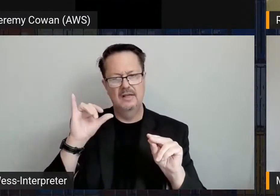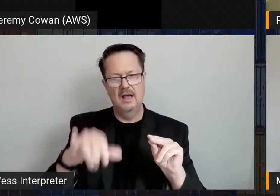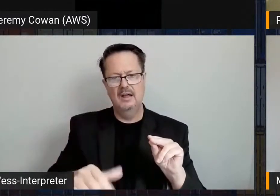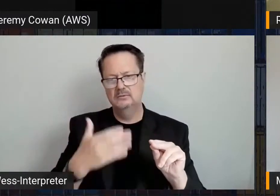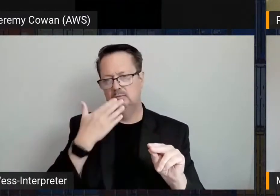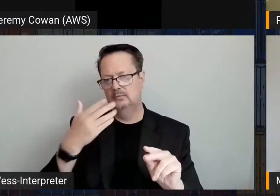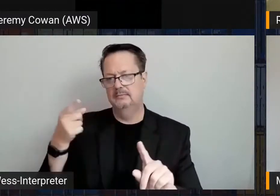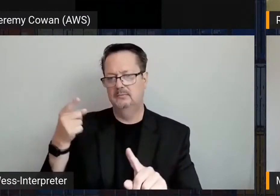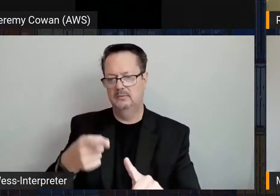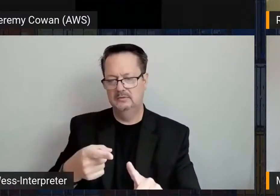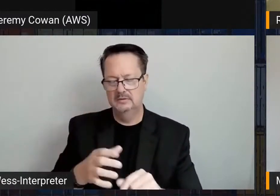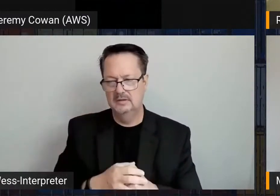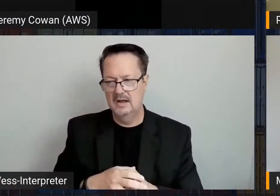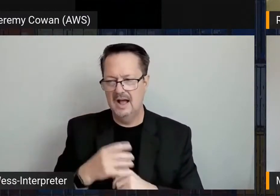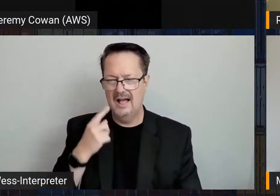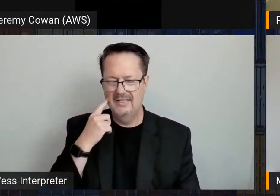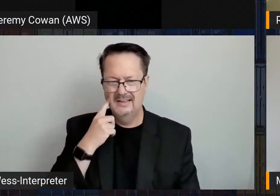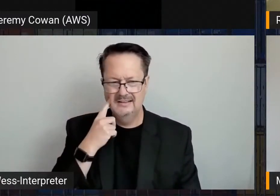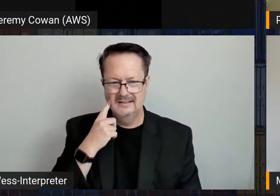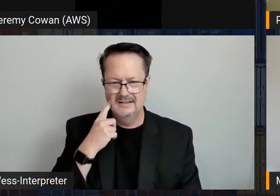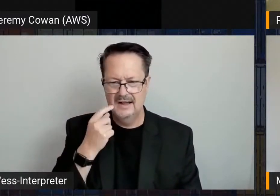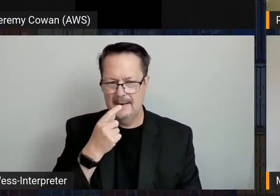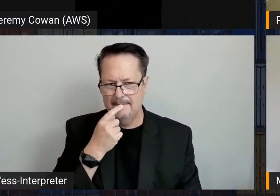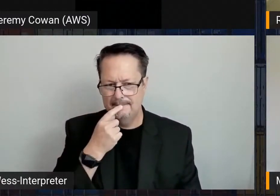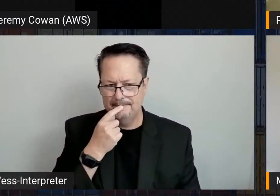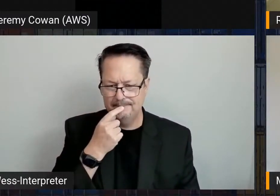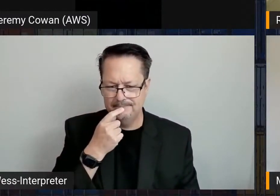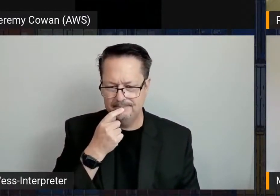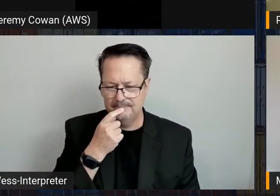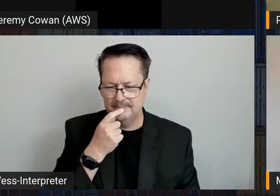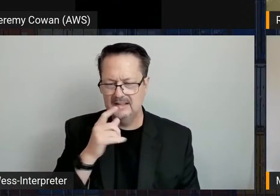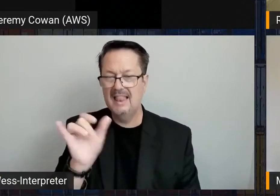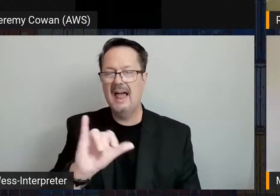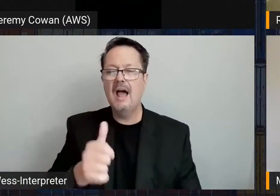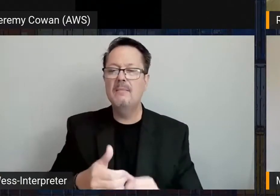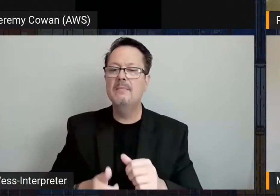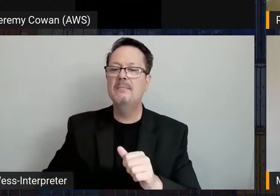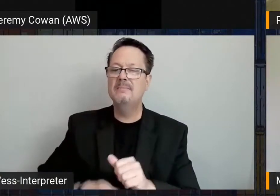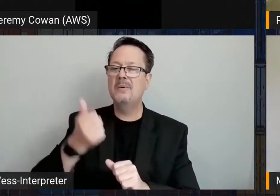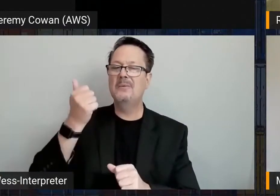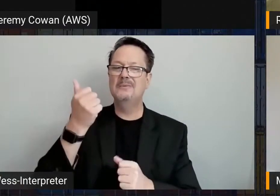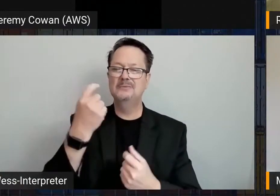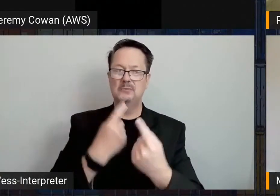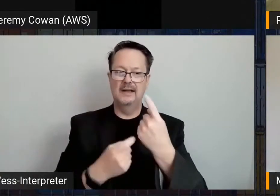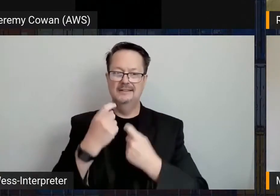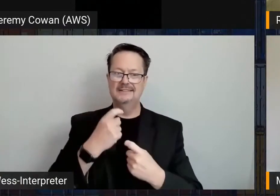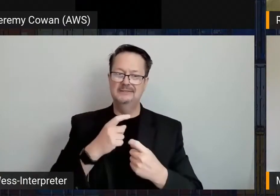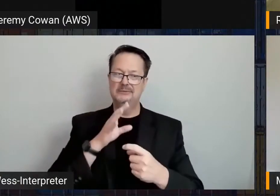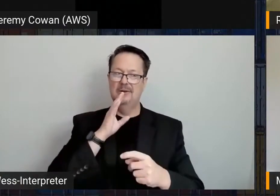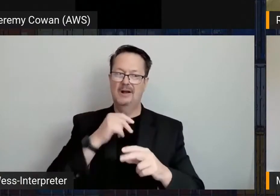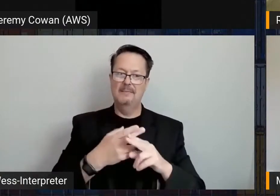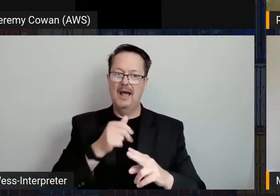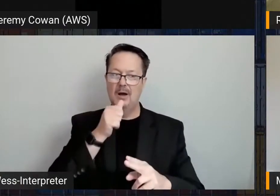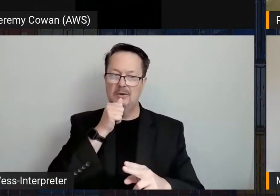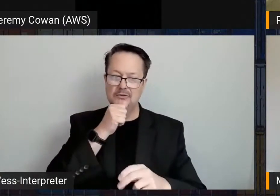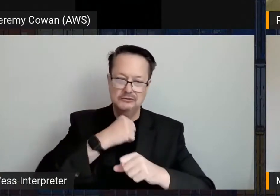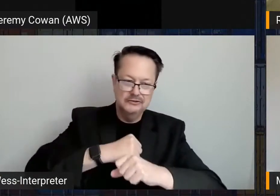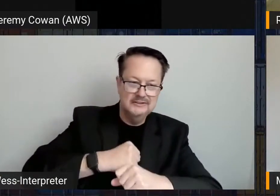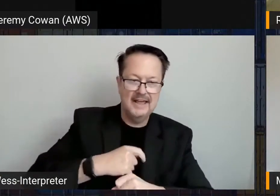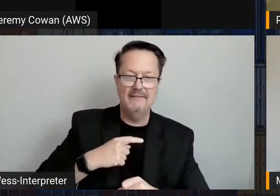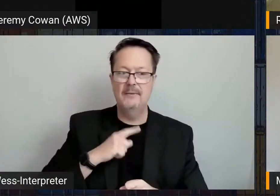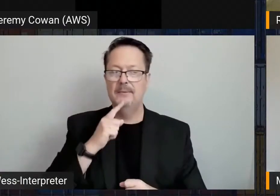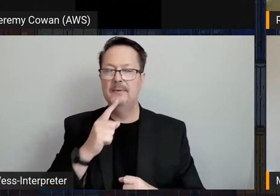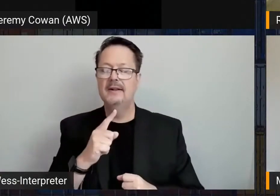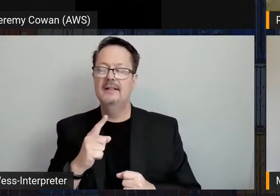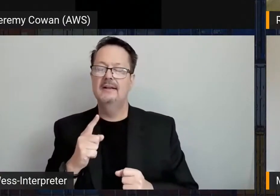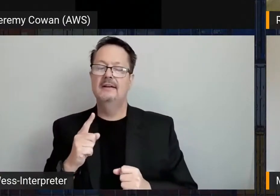really good point. I think that as with most questions, when you start touching on security, there's a lot of nuance. As you called out